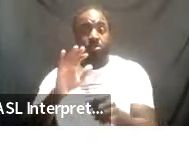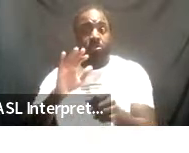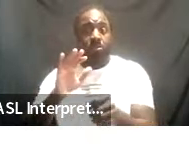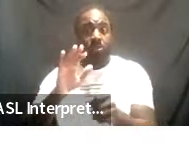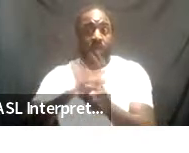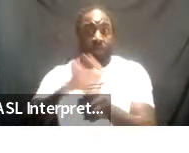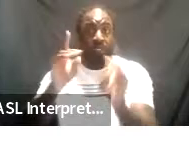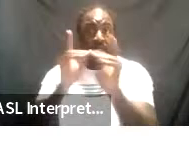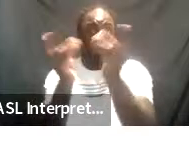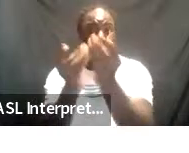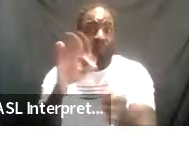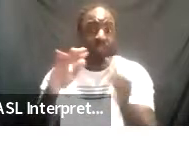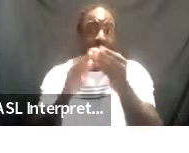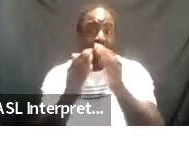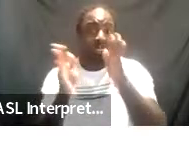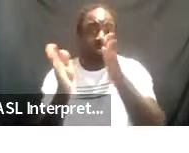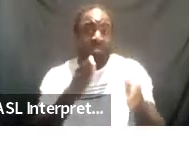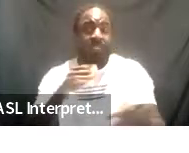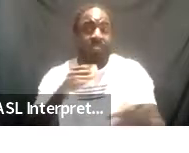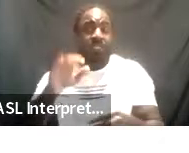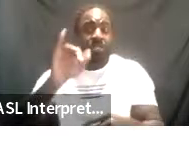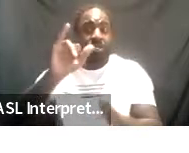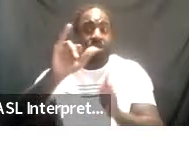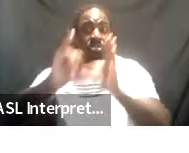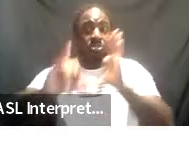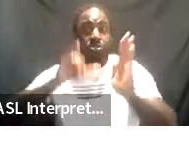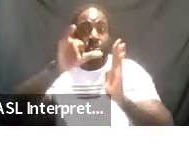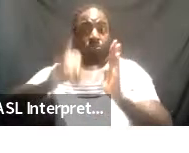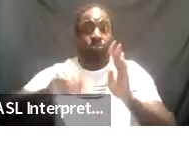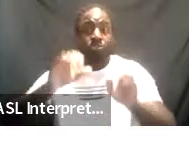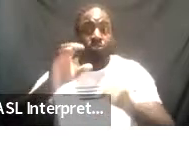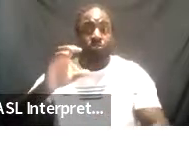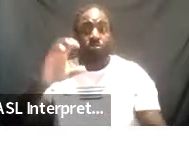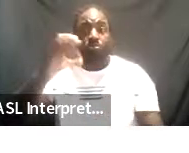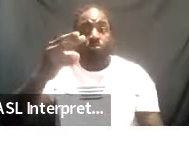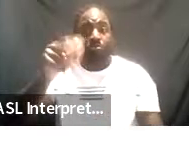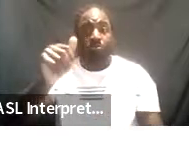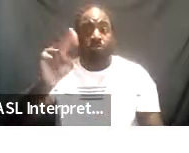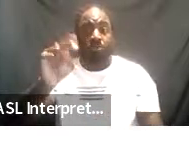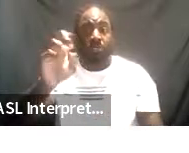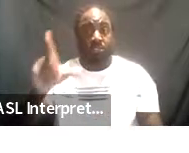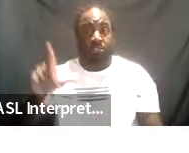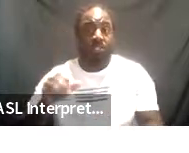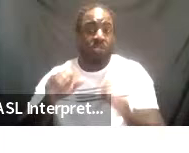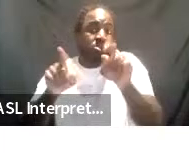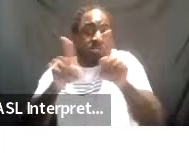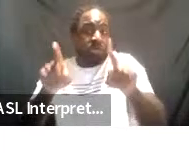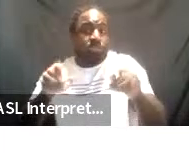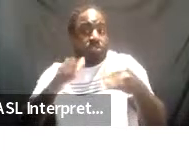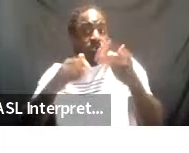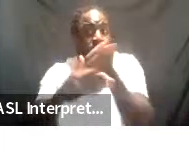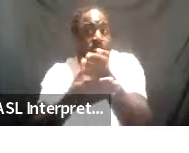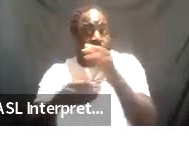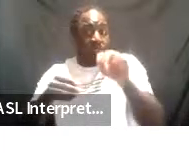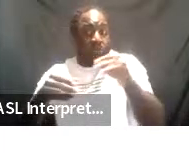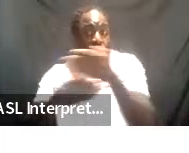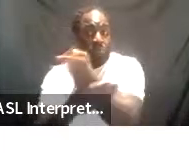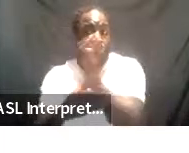City Planning YouTube channel, which you can also access through our website.